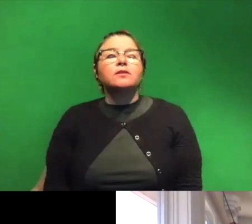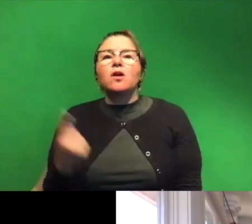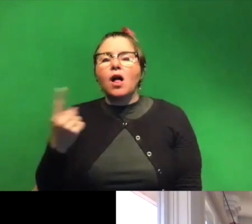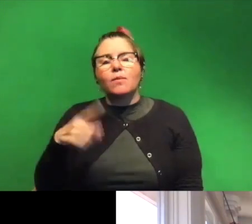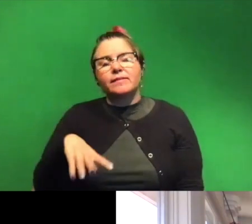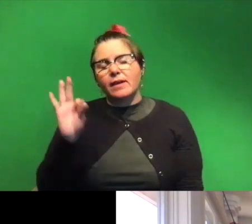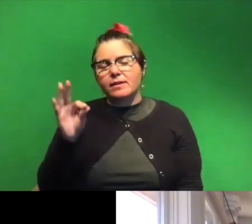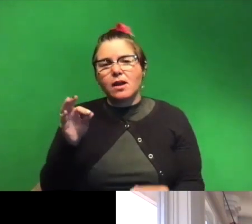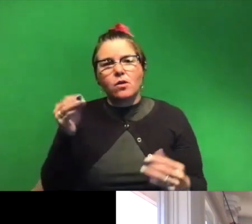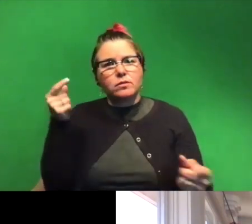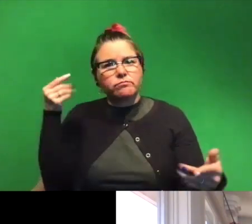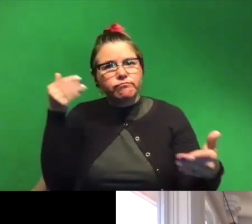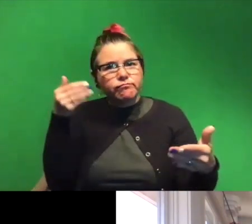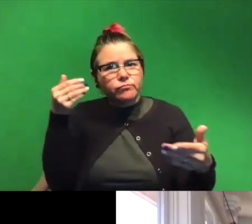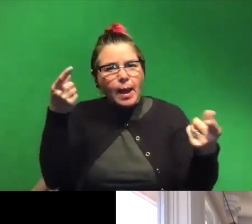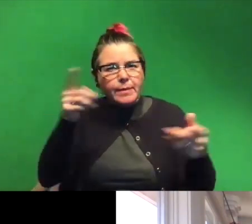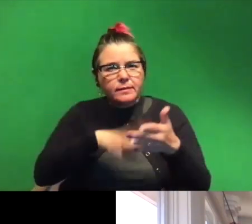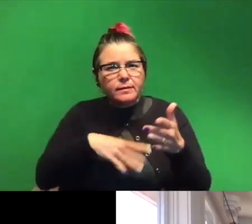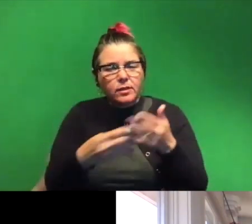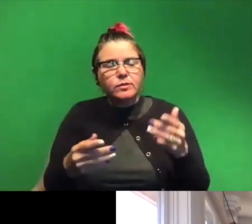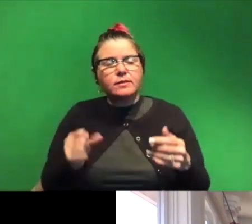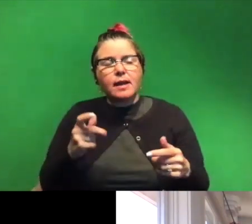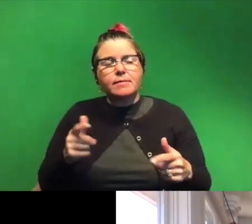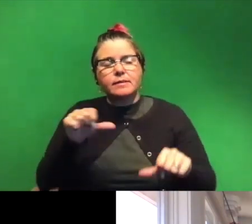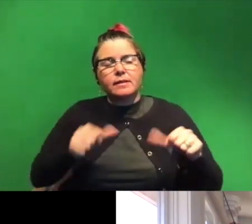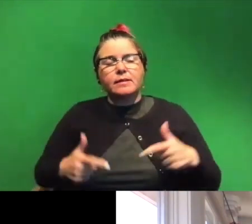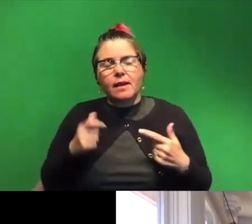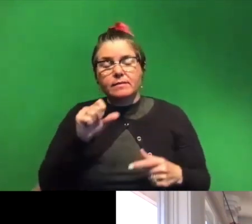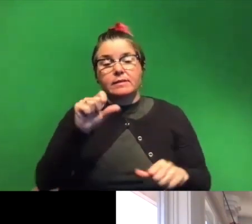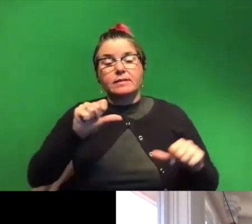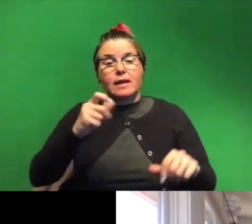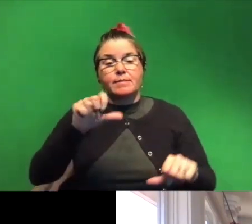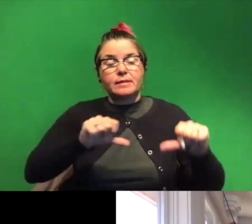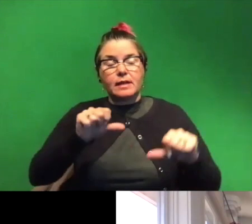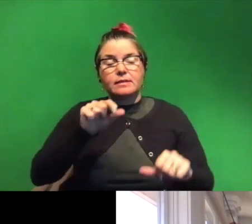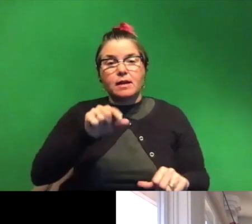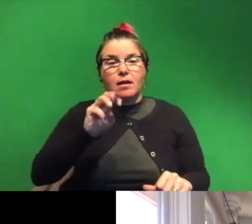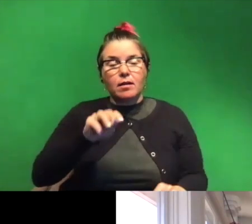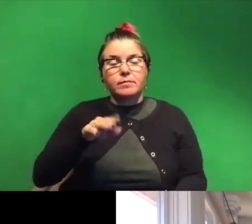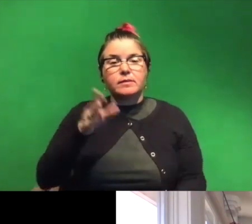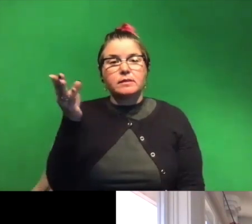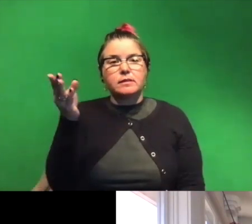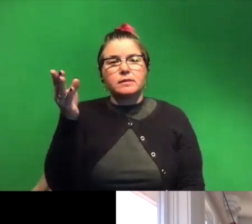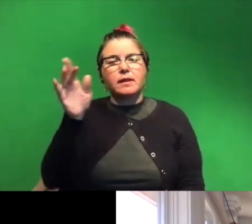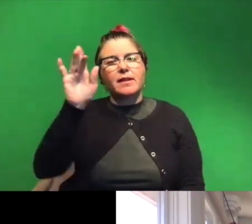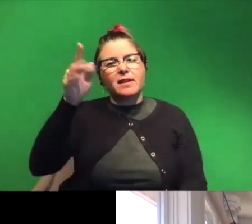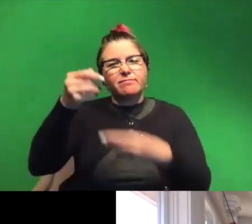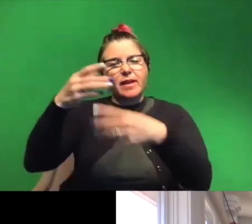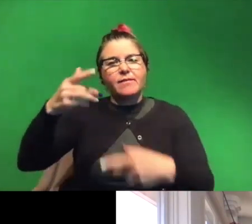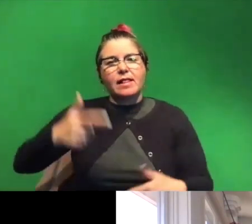out what is going on with Skype a Scientist Live on skypeascientist.com/ well, just look at the live